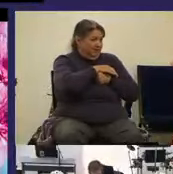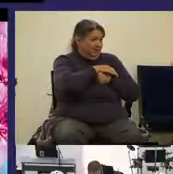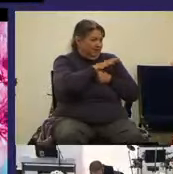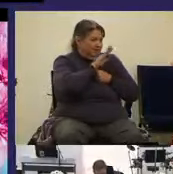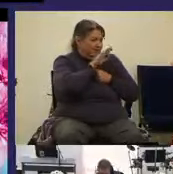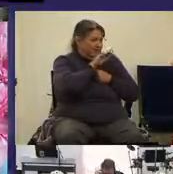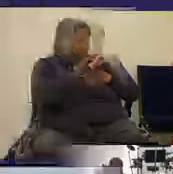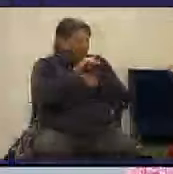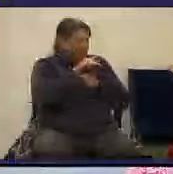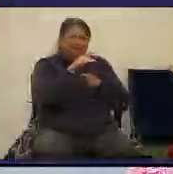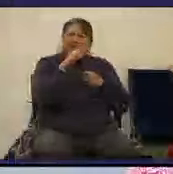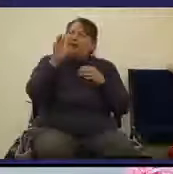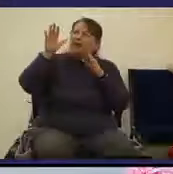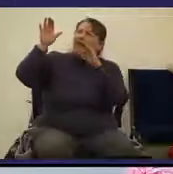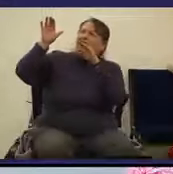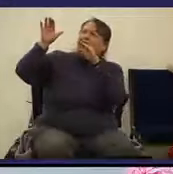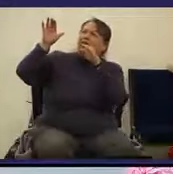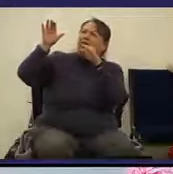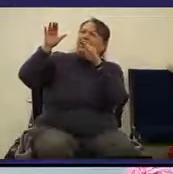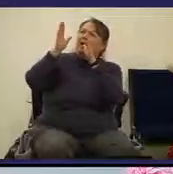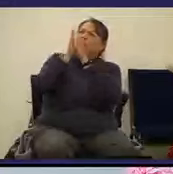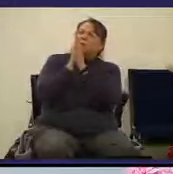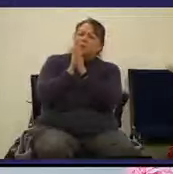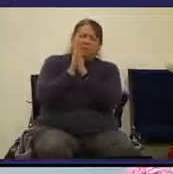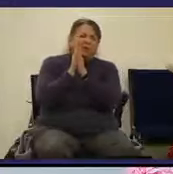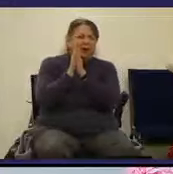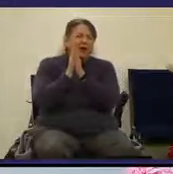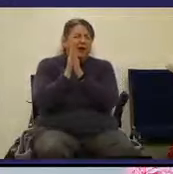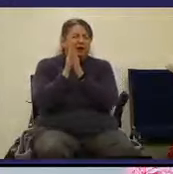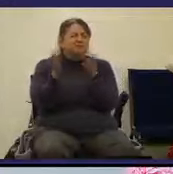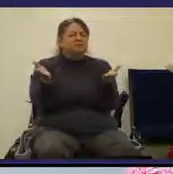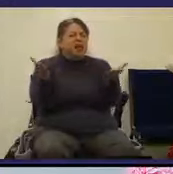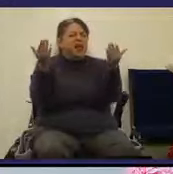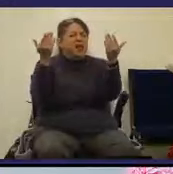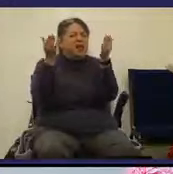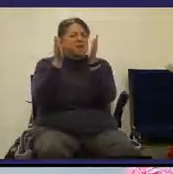to the Lord about that. Would you please stand with me and join me in prayer?